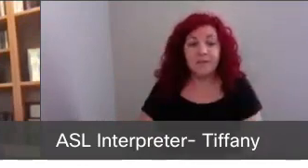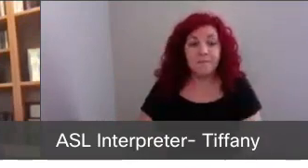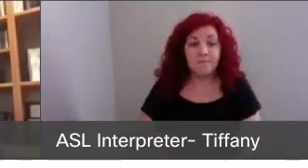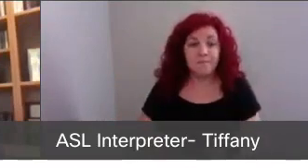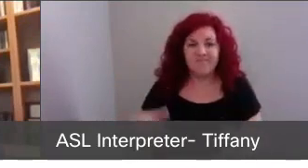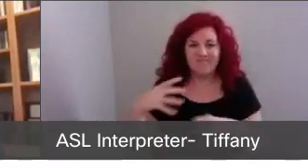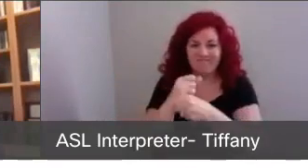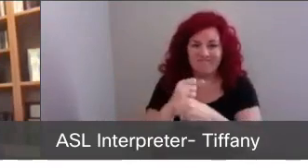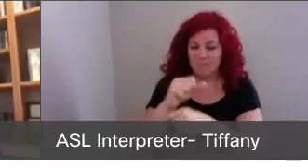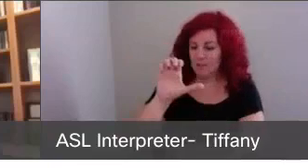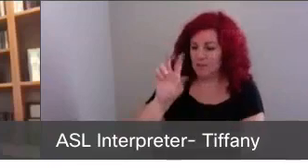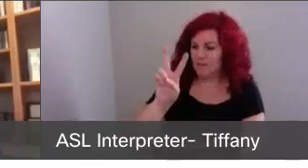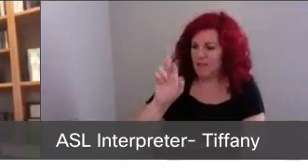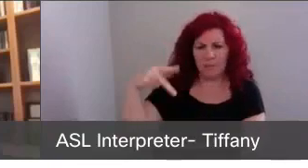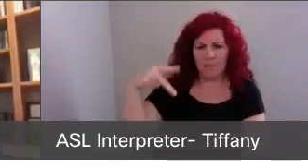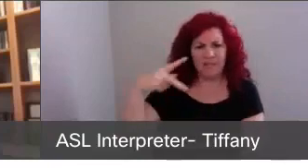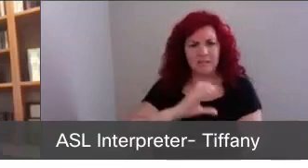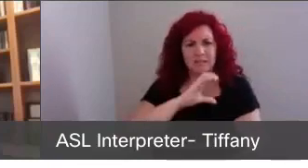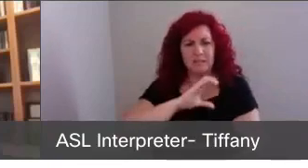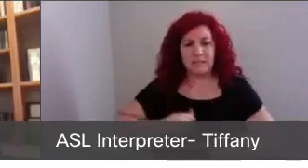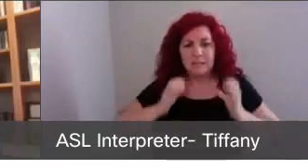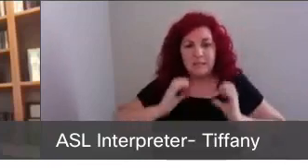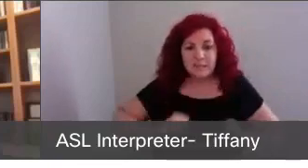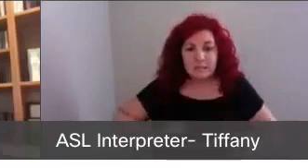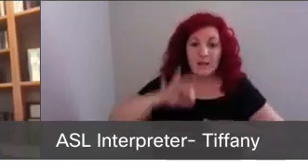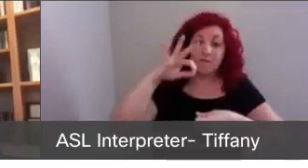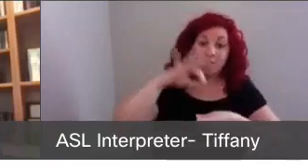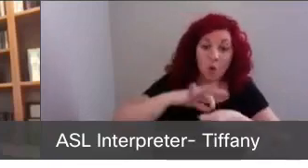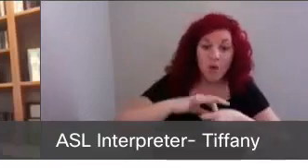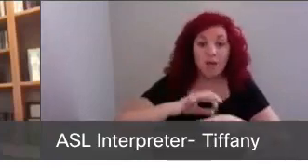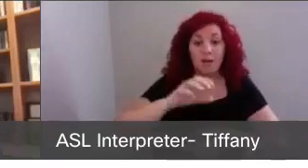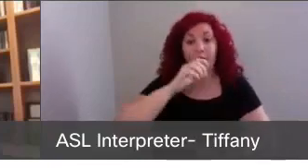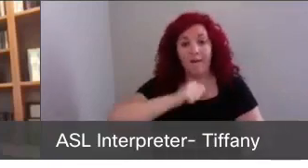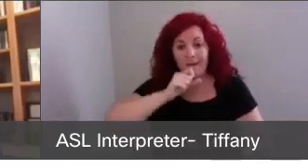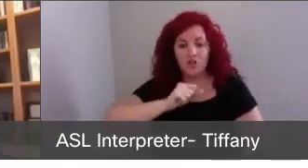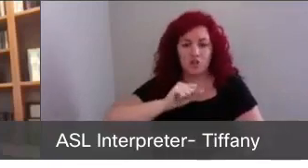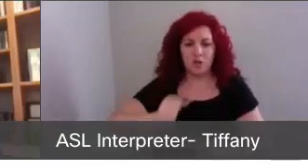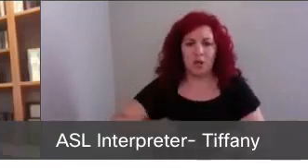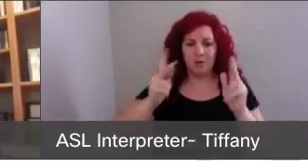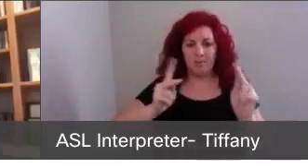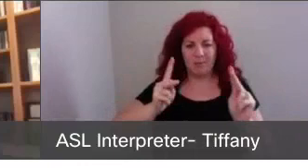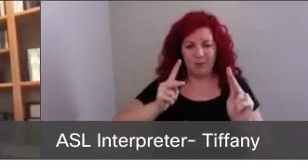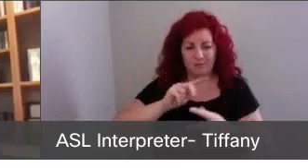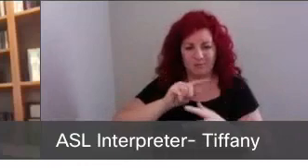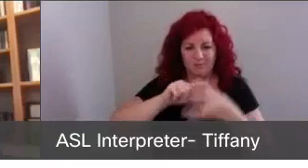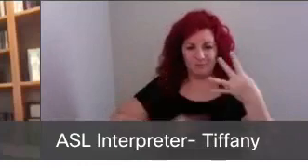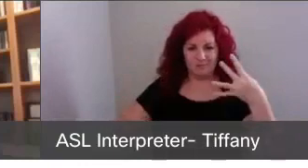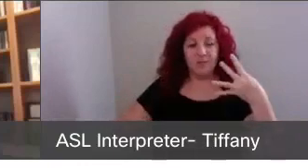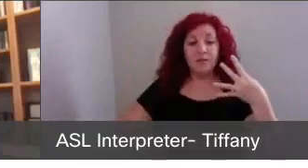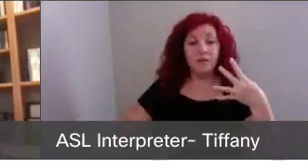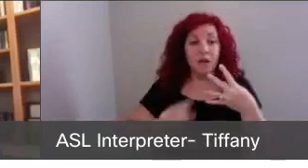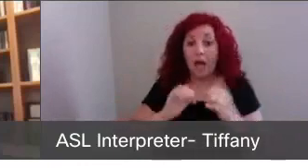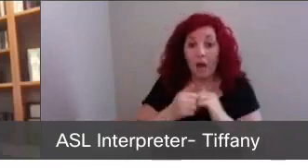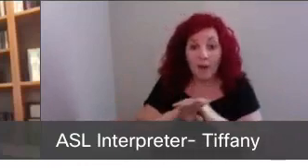says CVAP, that is Citizen Voting Age Population. And again, you can get to that from the IRC's website.